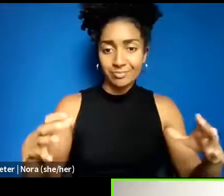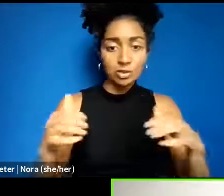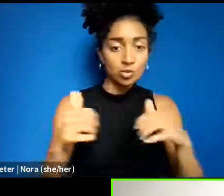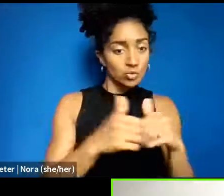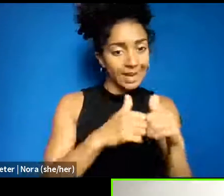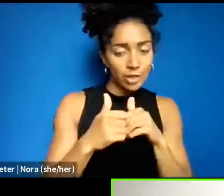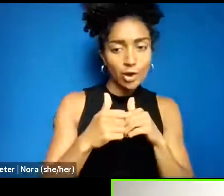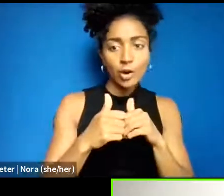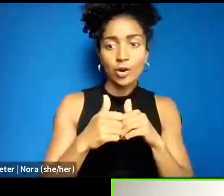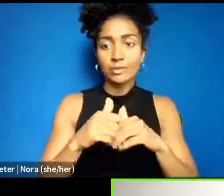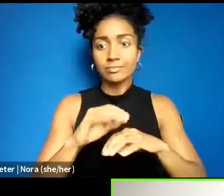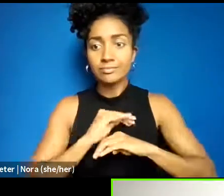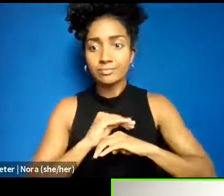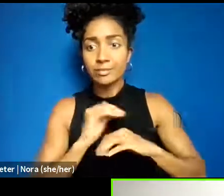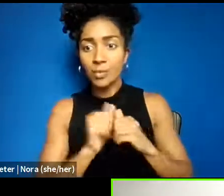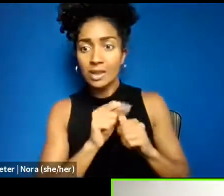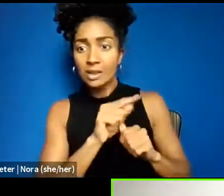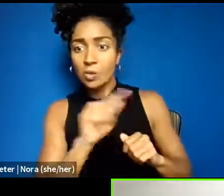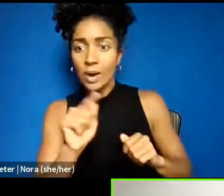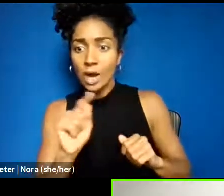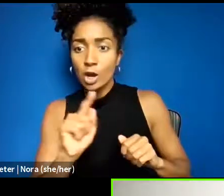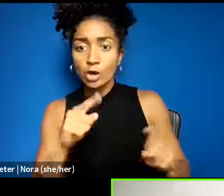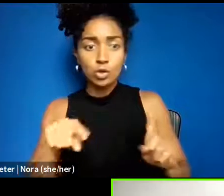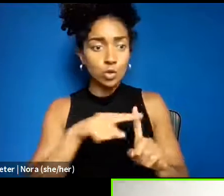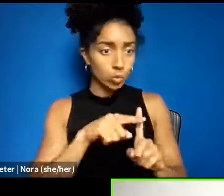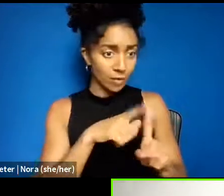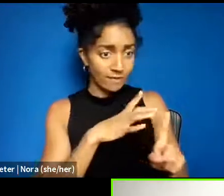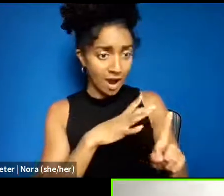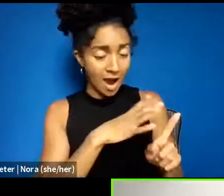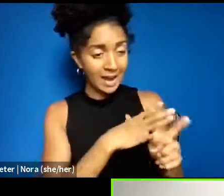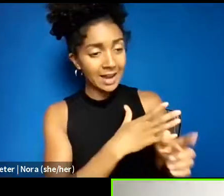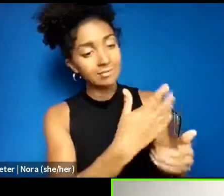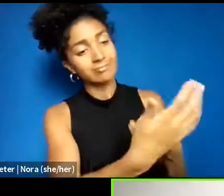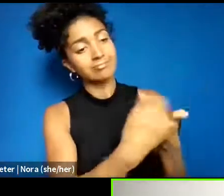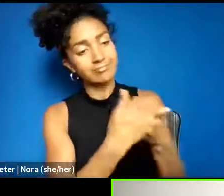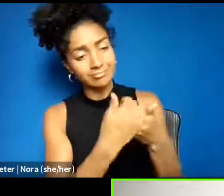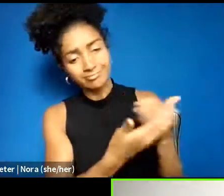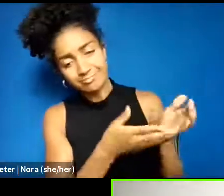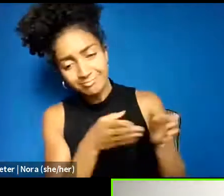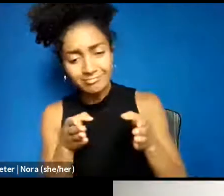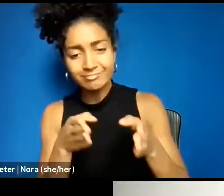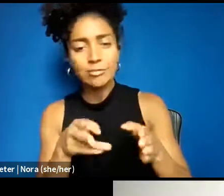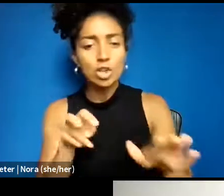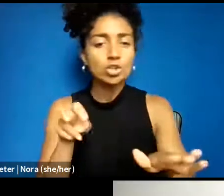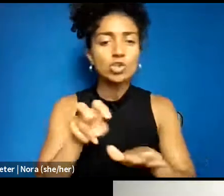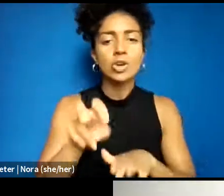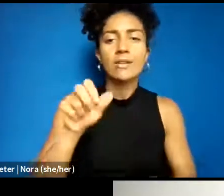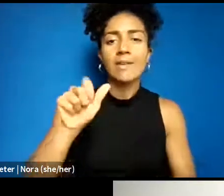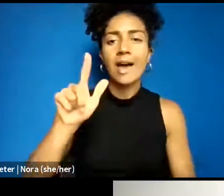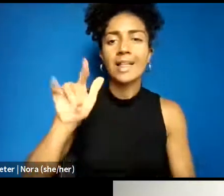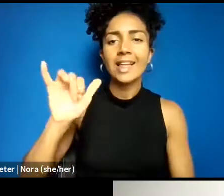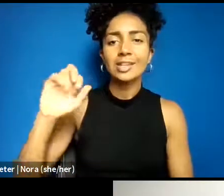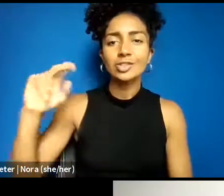along into the journey of allyship, because it is a journey and a practice. Mm-hmm, mm-hmm.